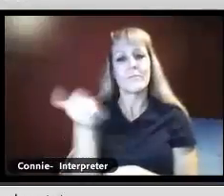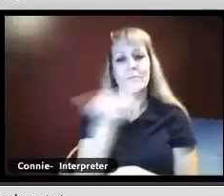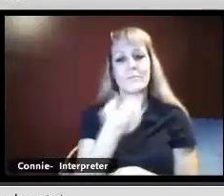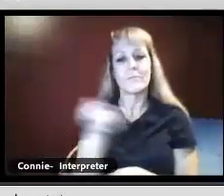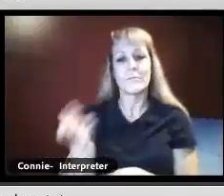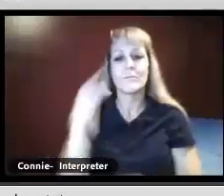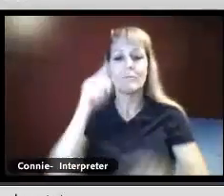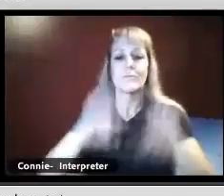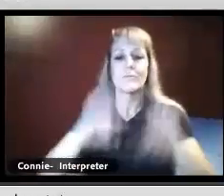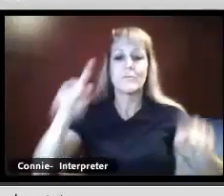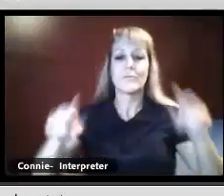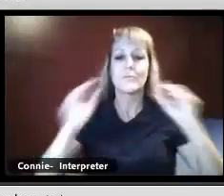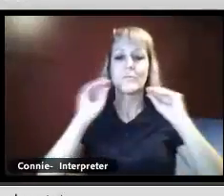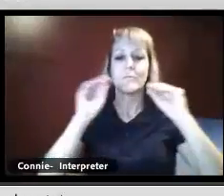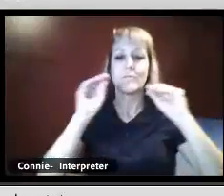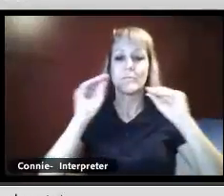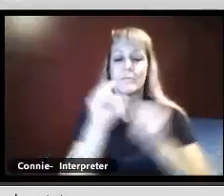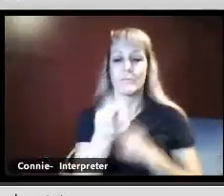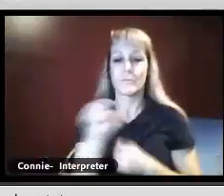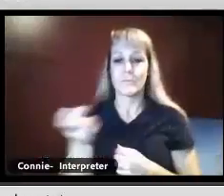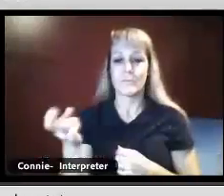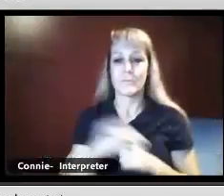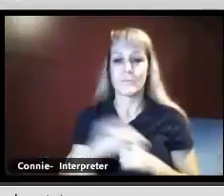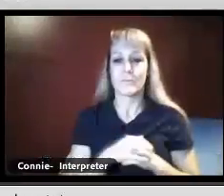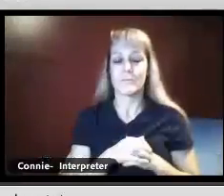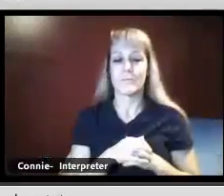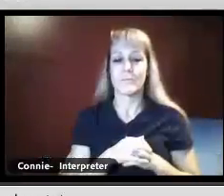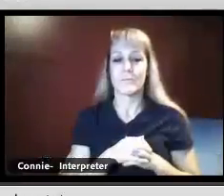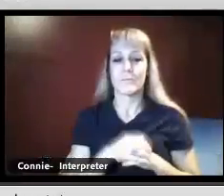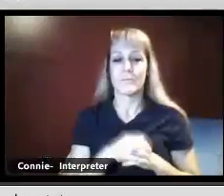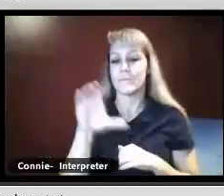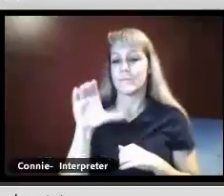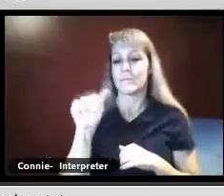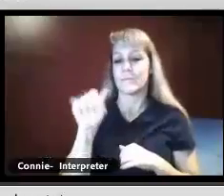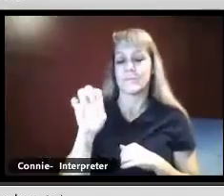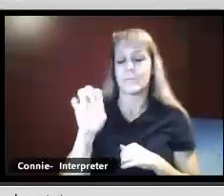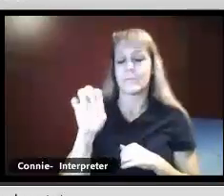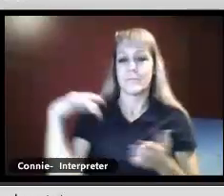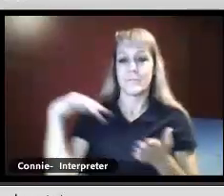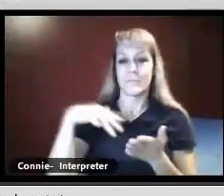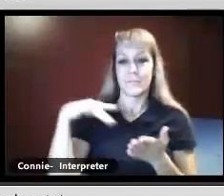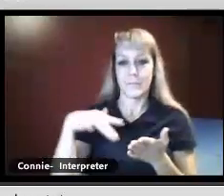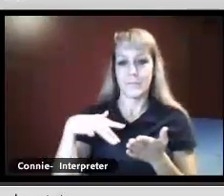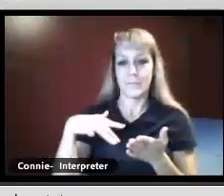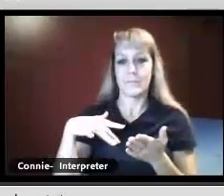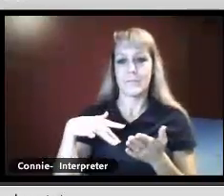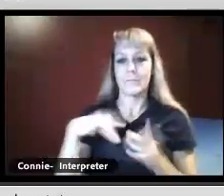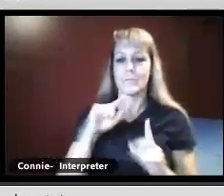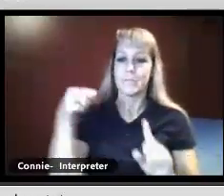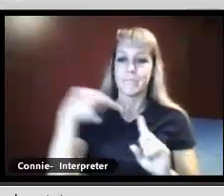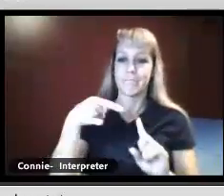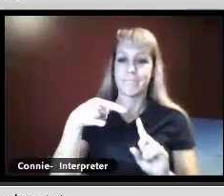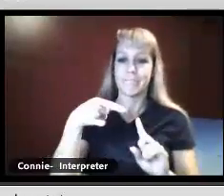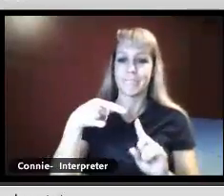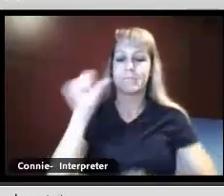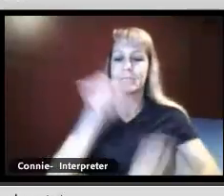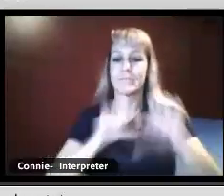of teaching resources. In particular, case studies for specific scientific